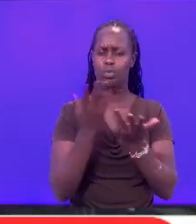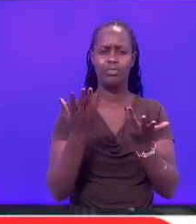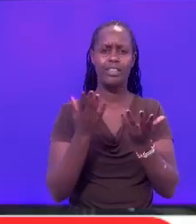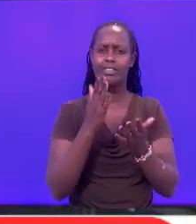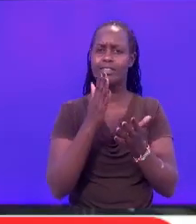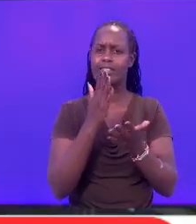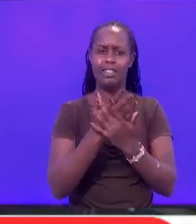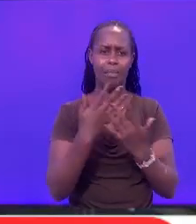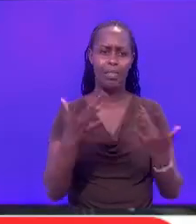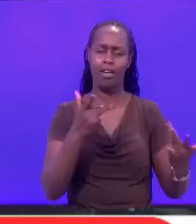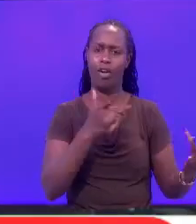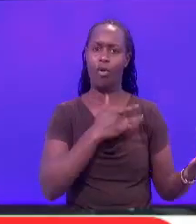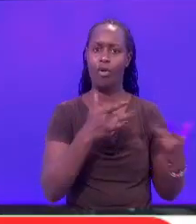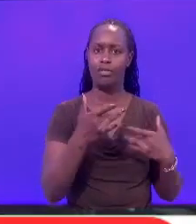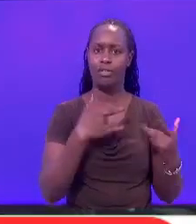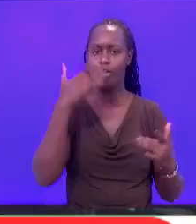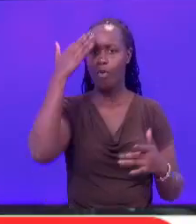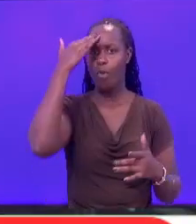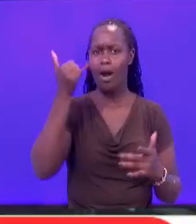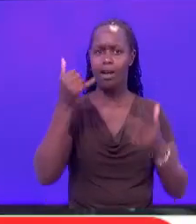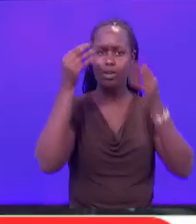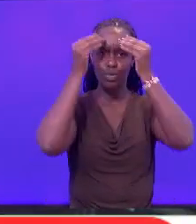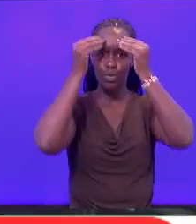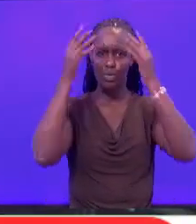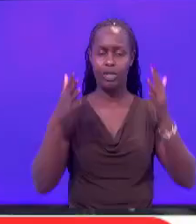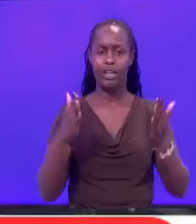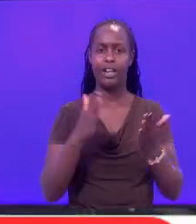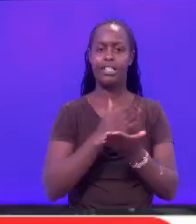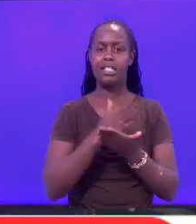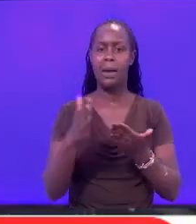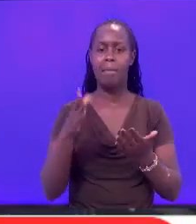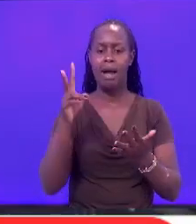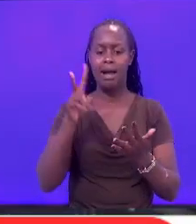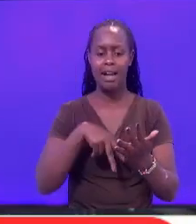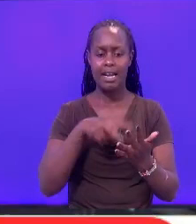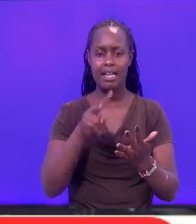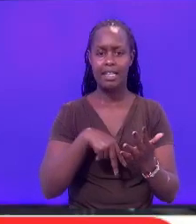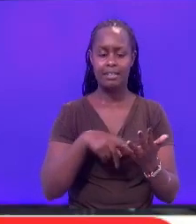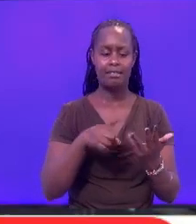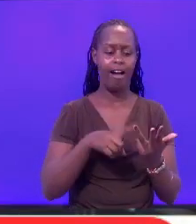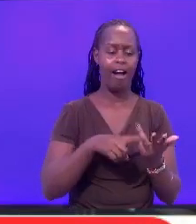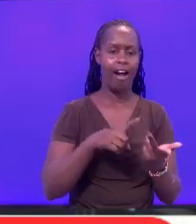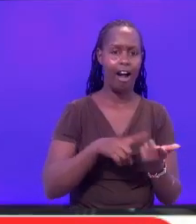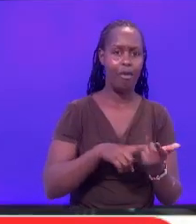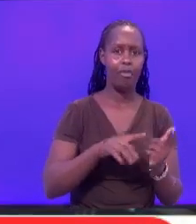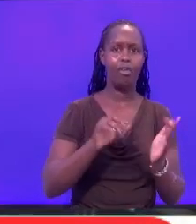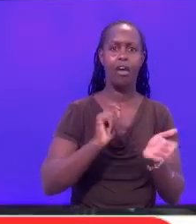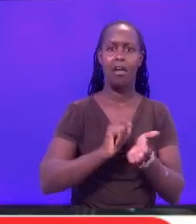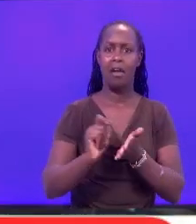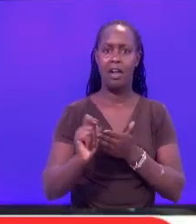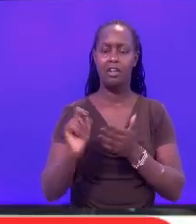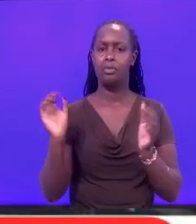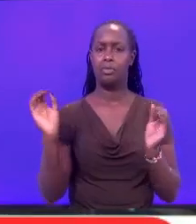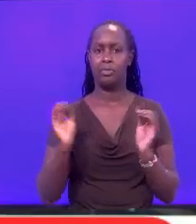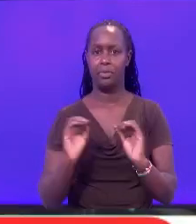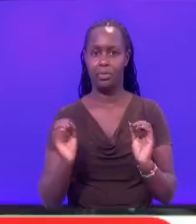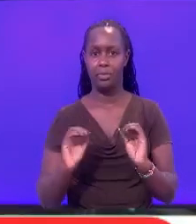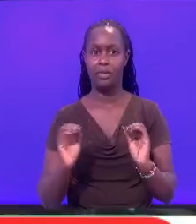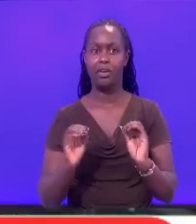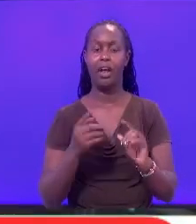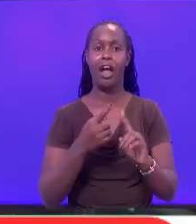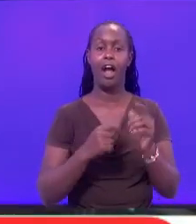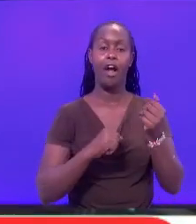major position or portion of students cannot read, write, or count properly. The study conducted by Zizi Afrik